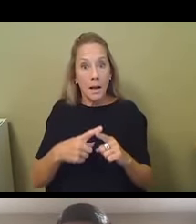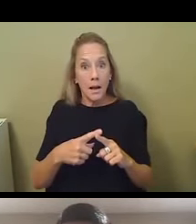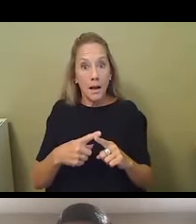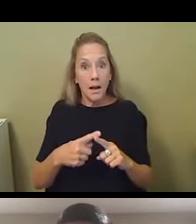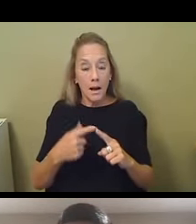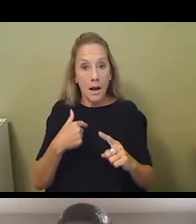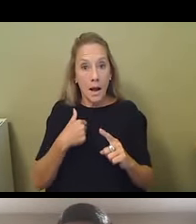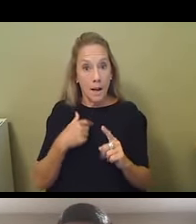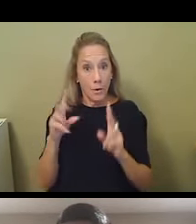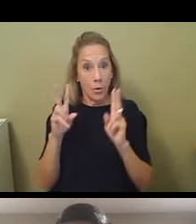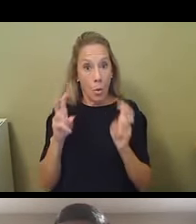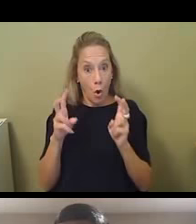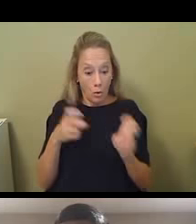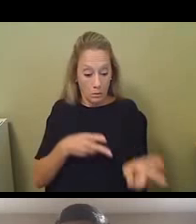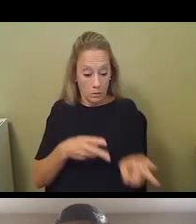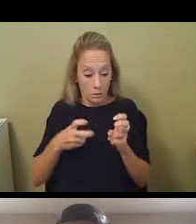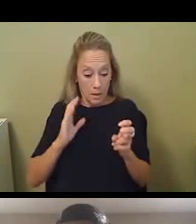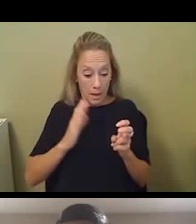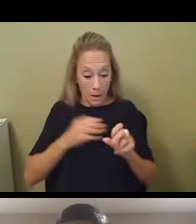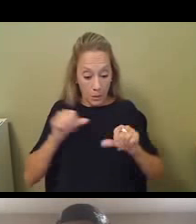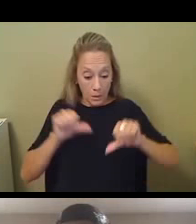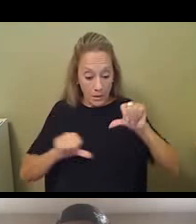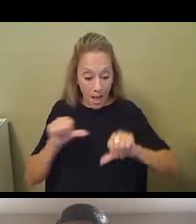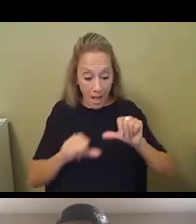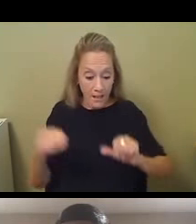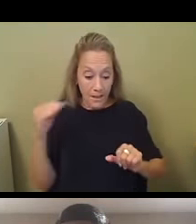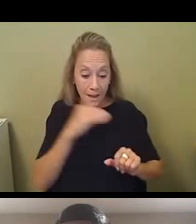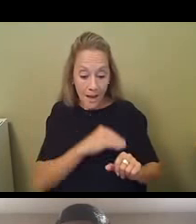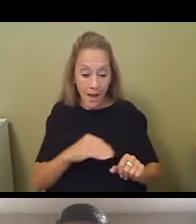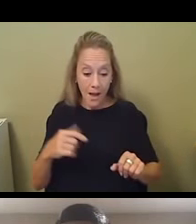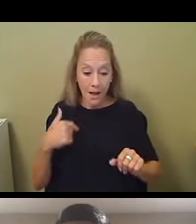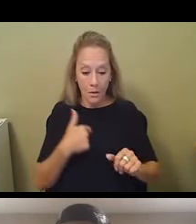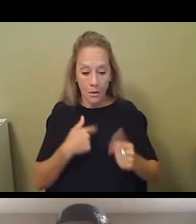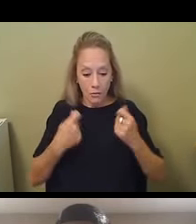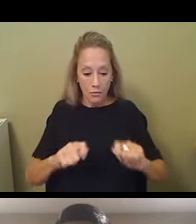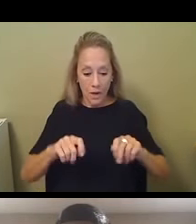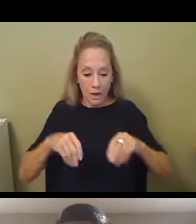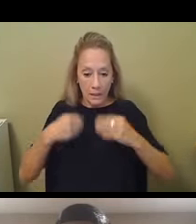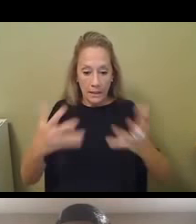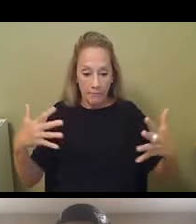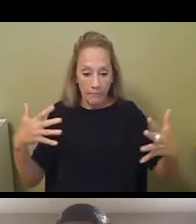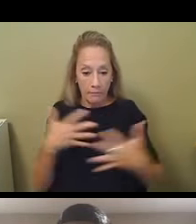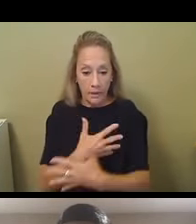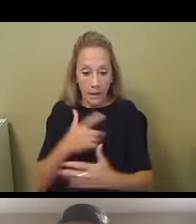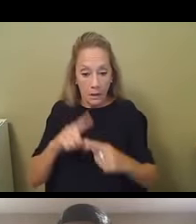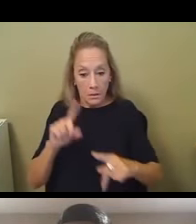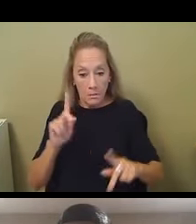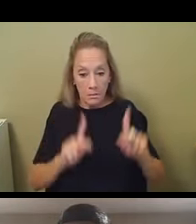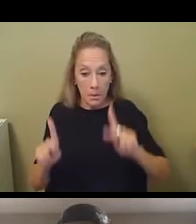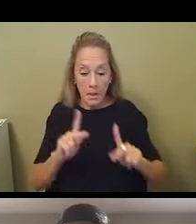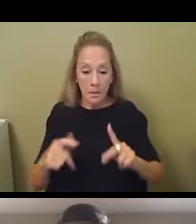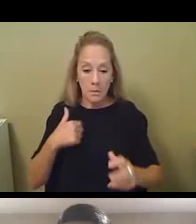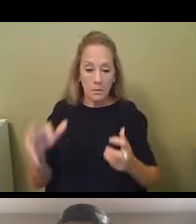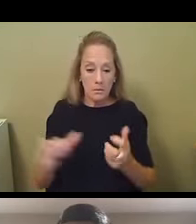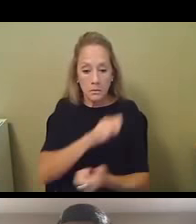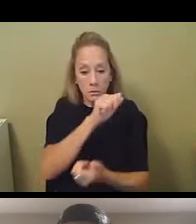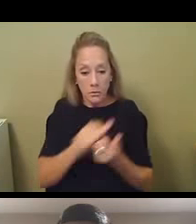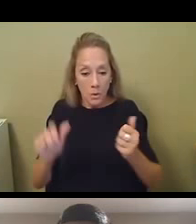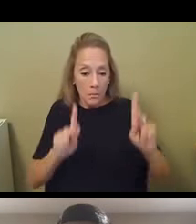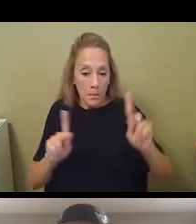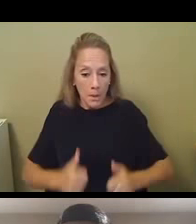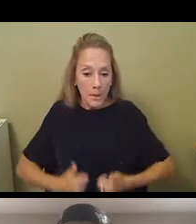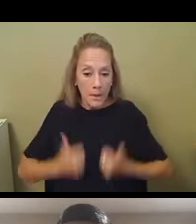I'm quoting, our science is a lie. We're just trying to put deep fear into the community. We destroy people's lives.